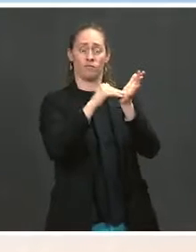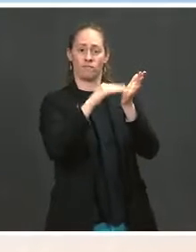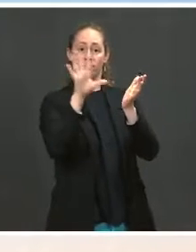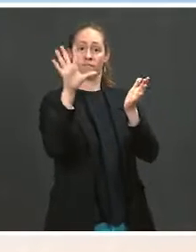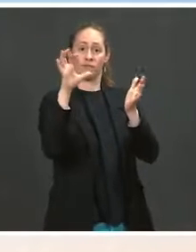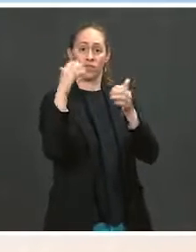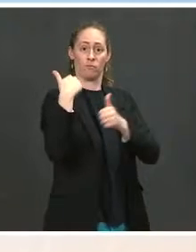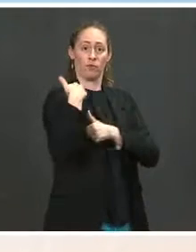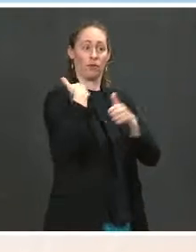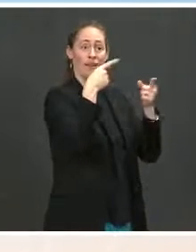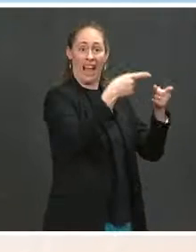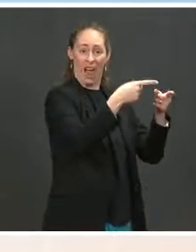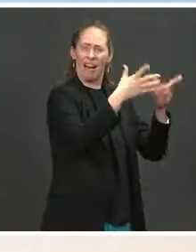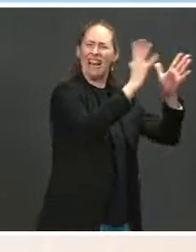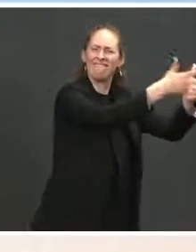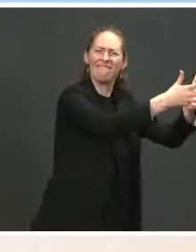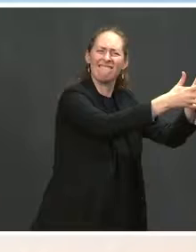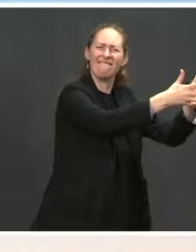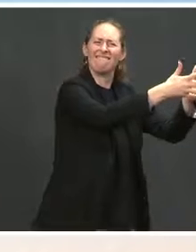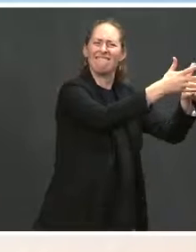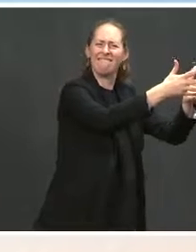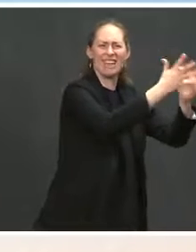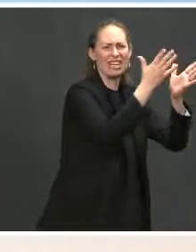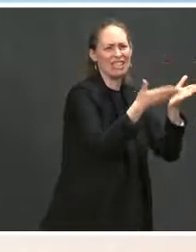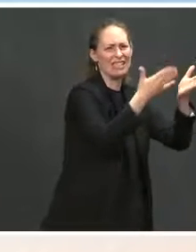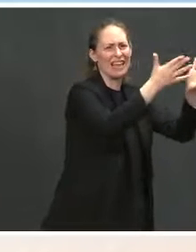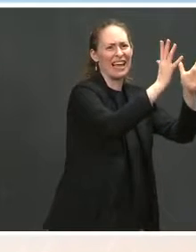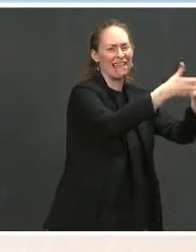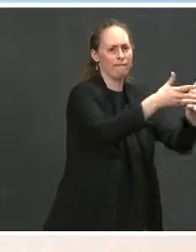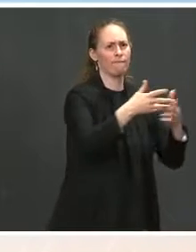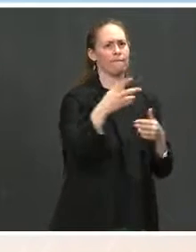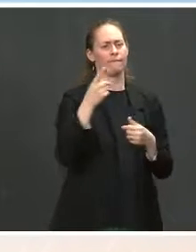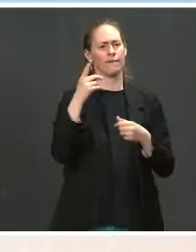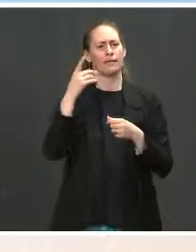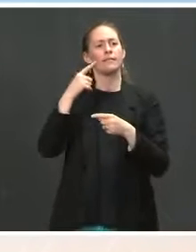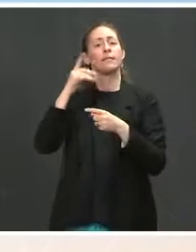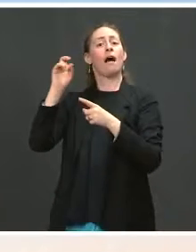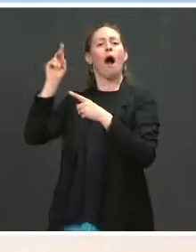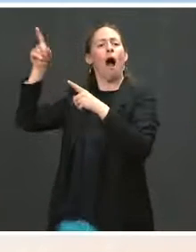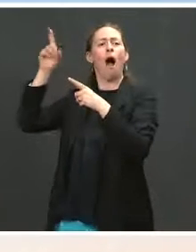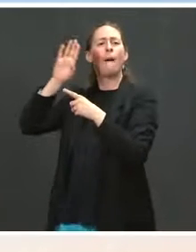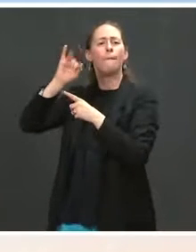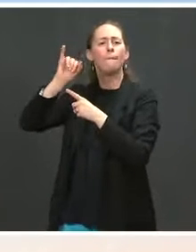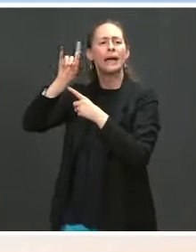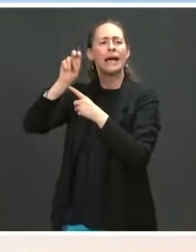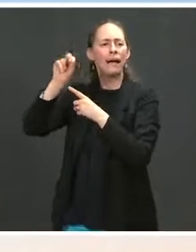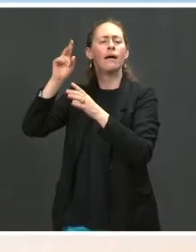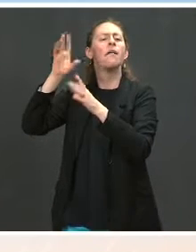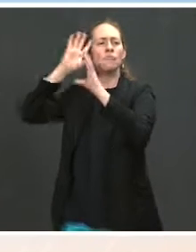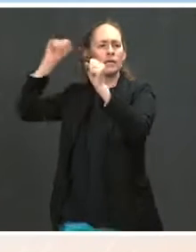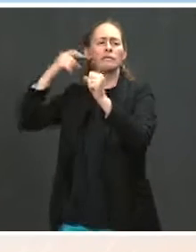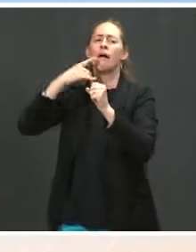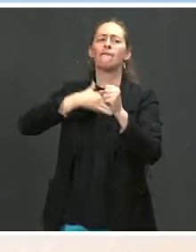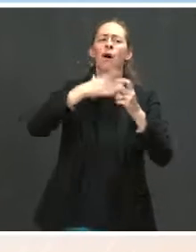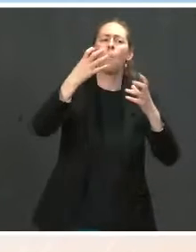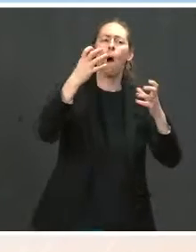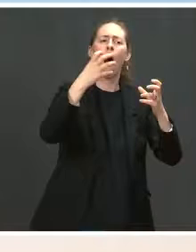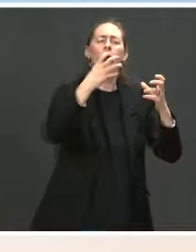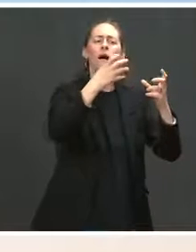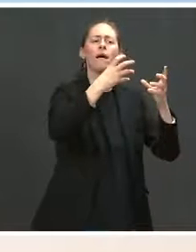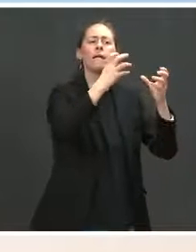own comments from about a year ago, he said that he wanted to leave several thousand troops in Afghanistan. So what changed between now